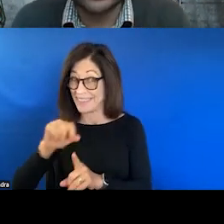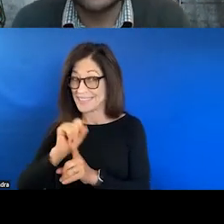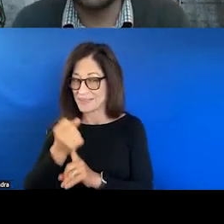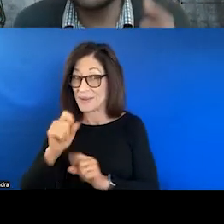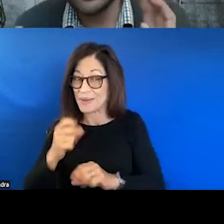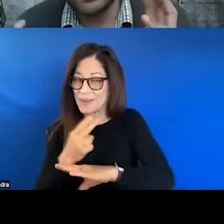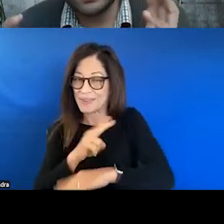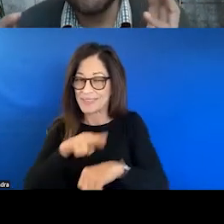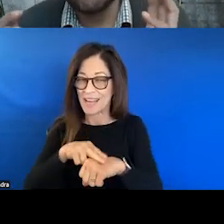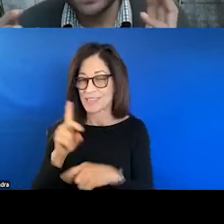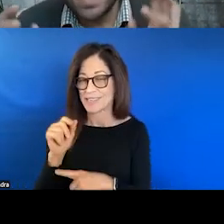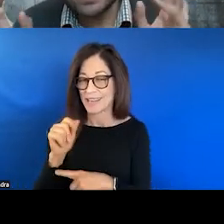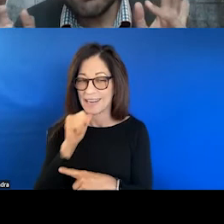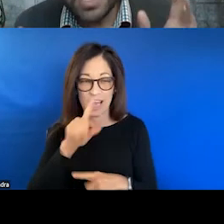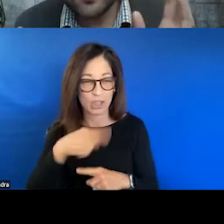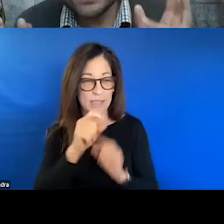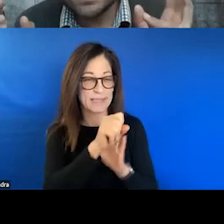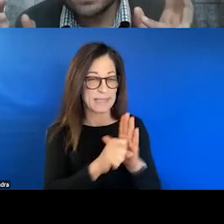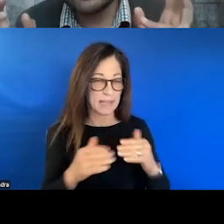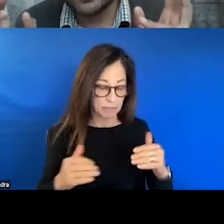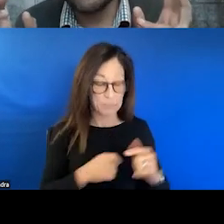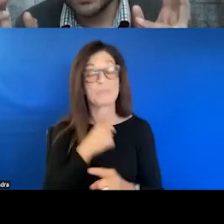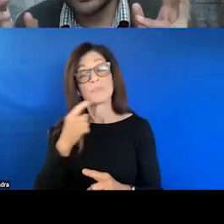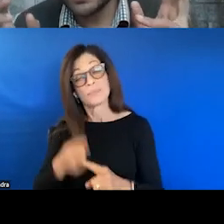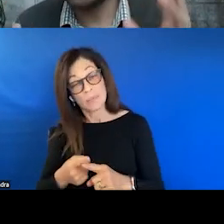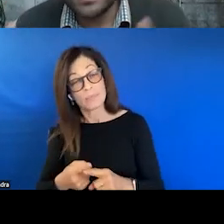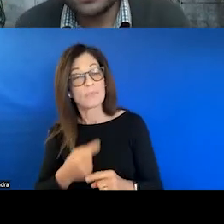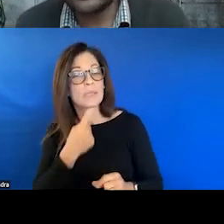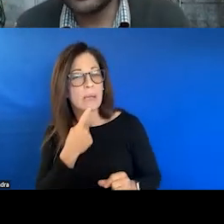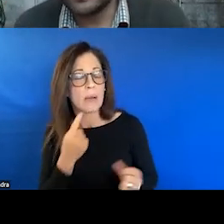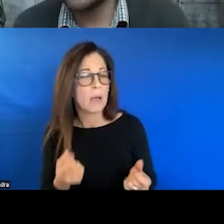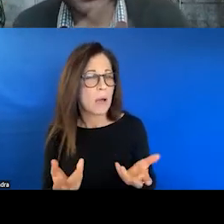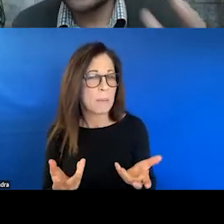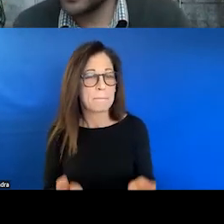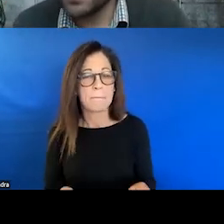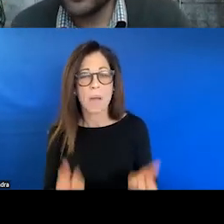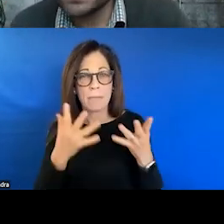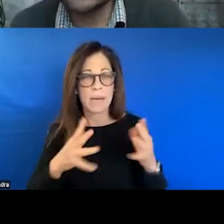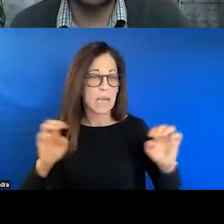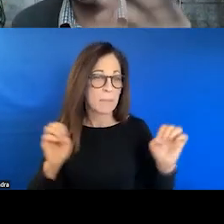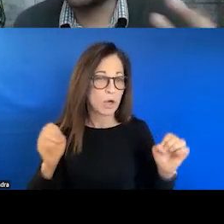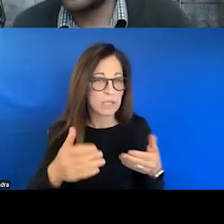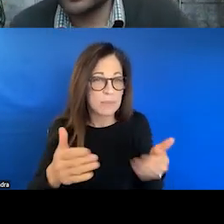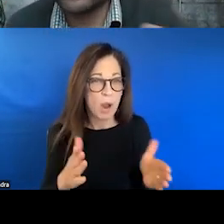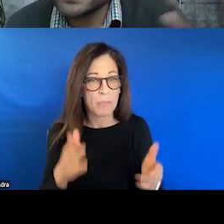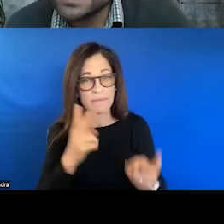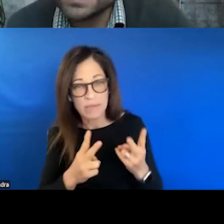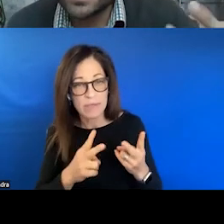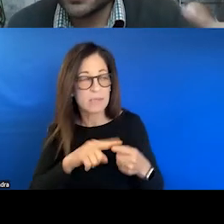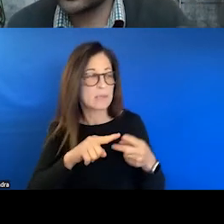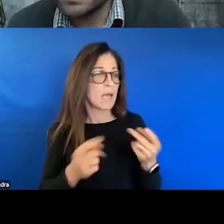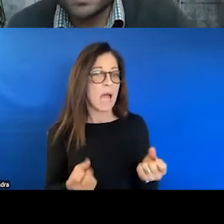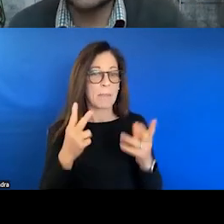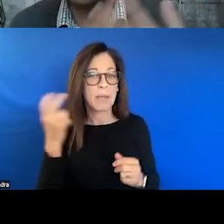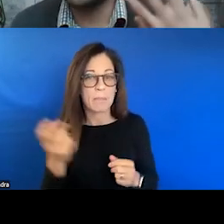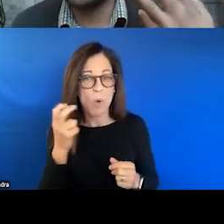not state level. And then we said, how many emergency department visits, how many mobile crisis,